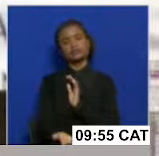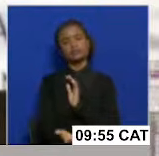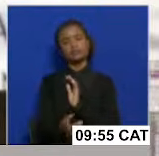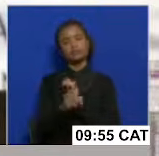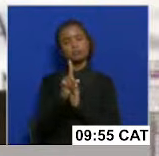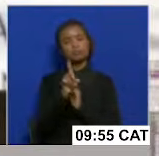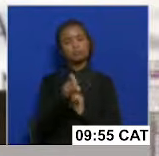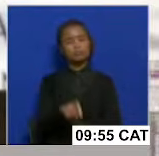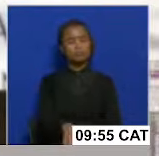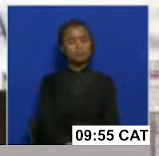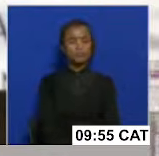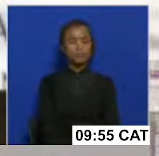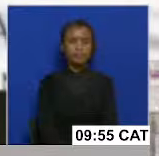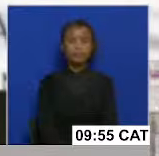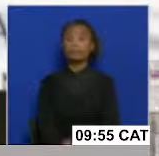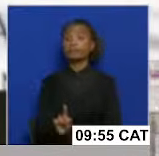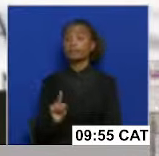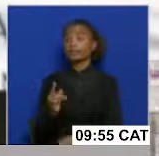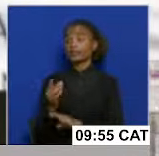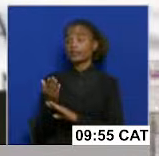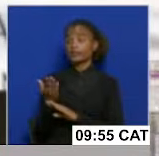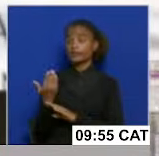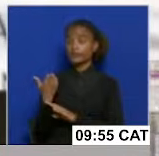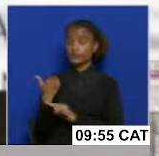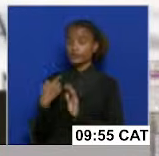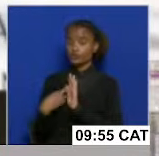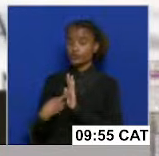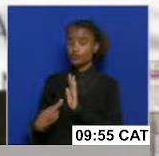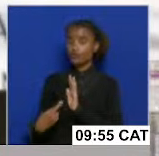The previous role, it's where I still,